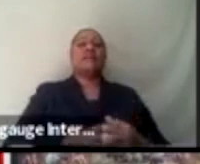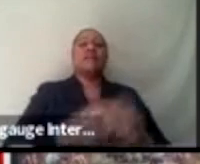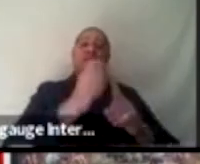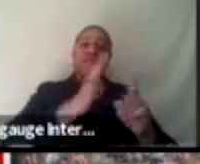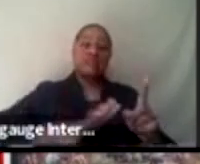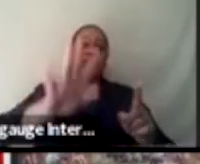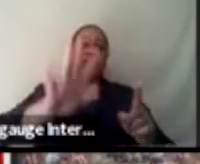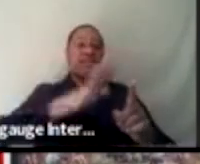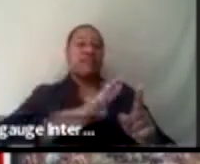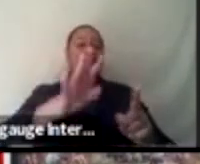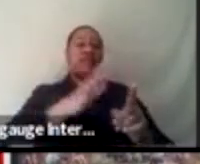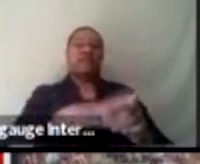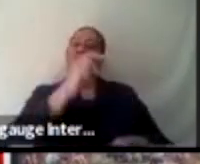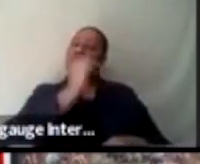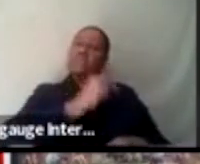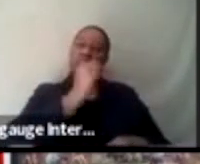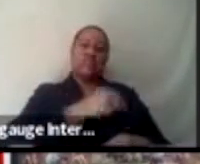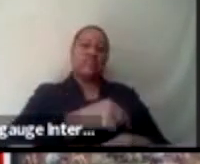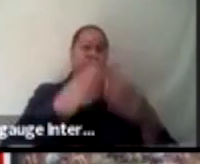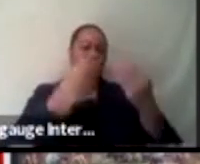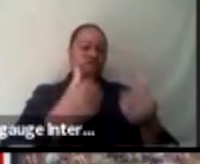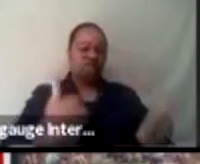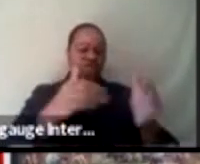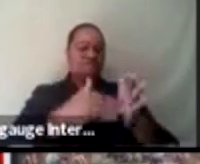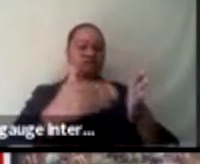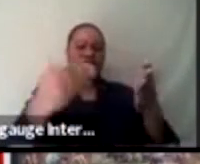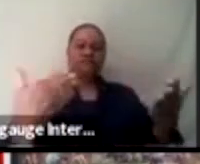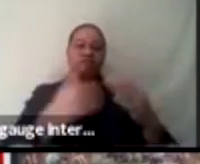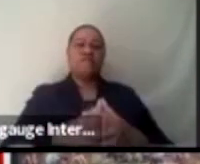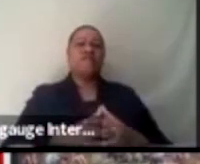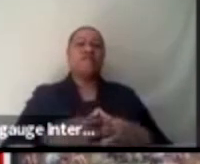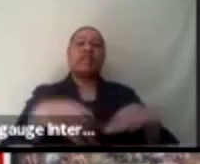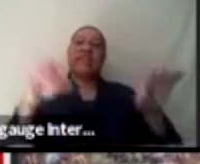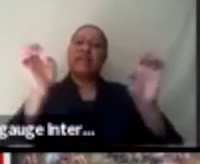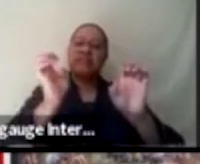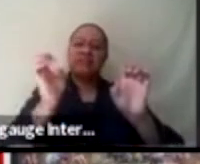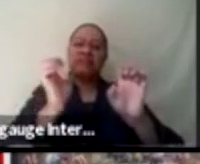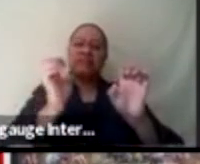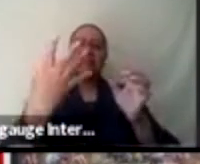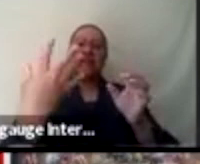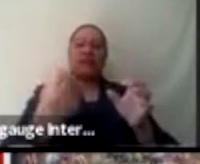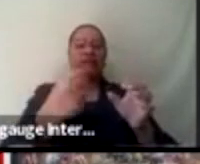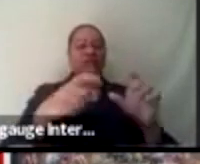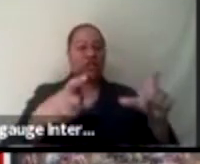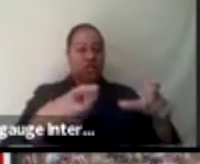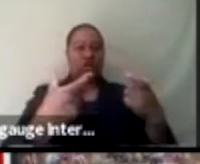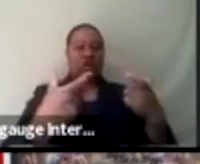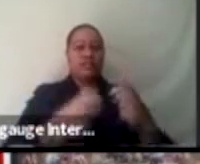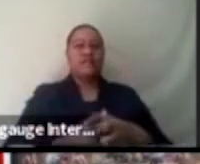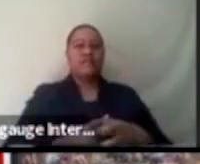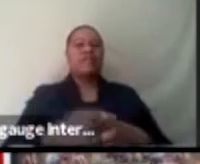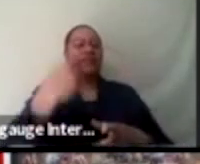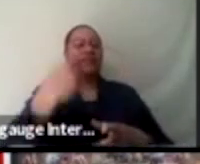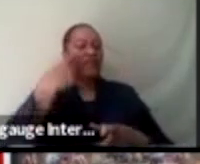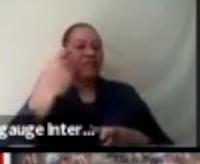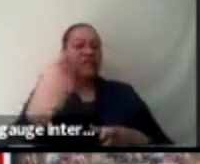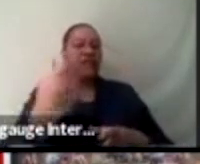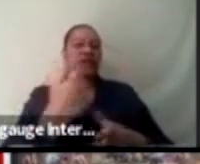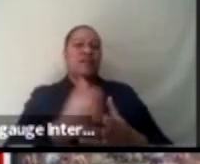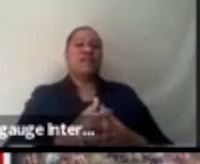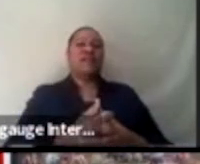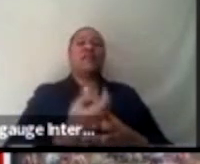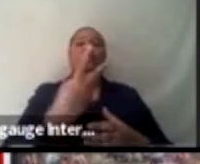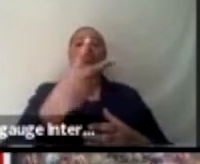regionalism required to address our current and emerging challenges will be the defining aspect of the